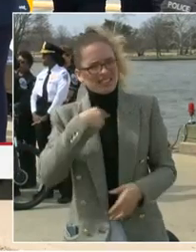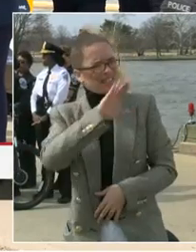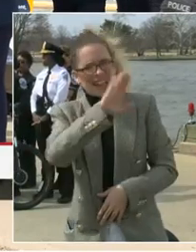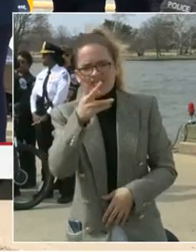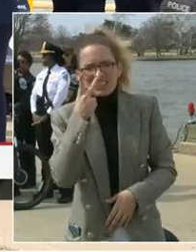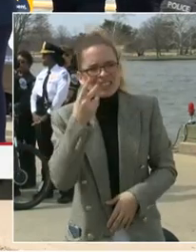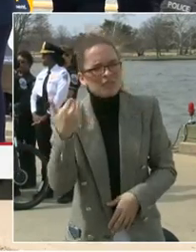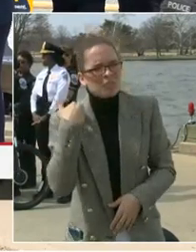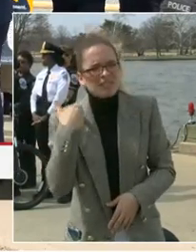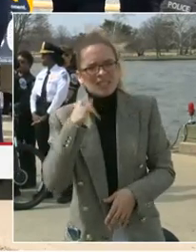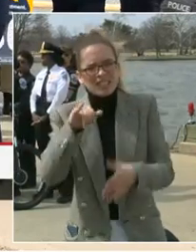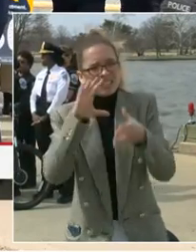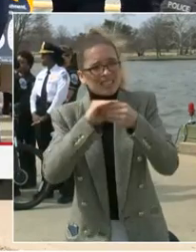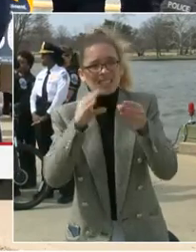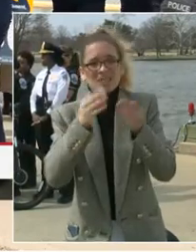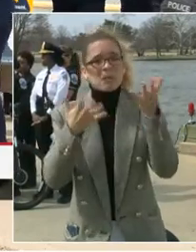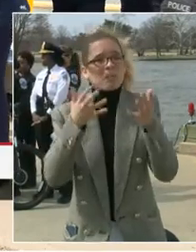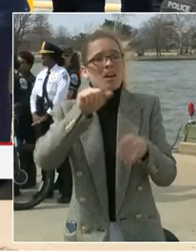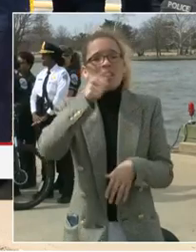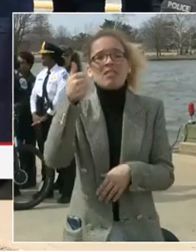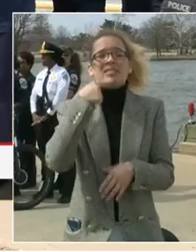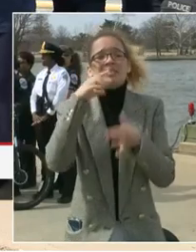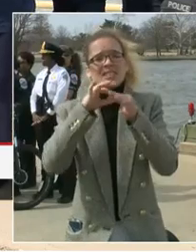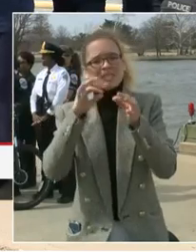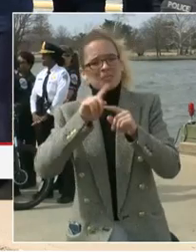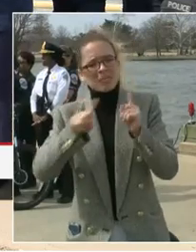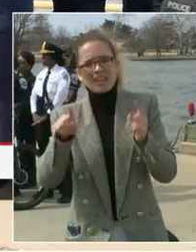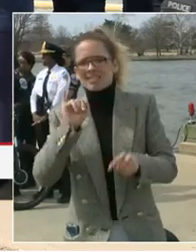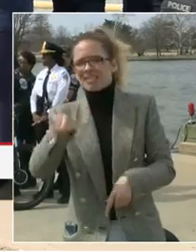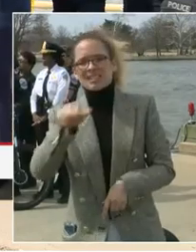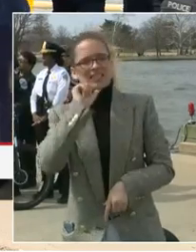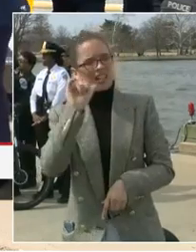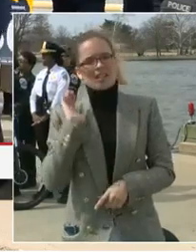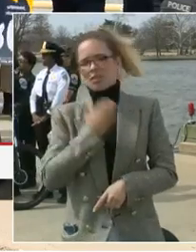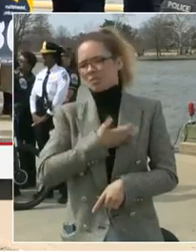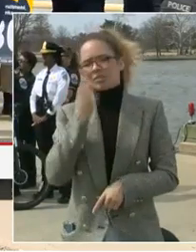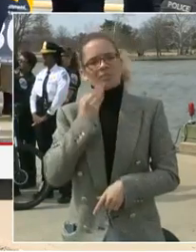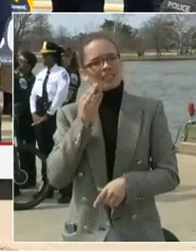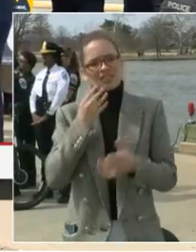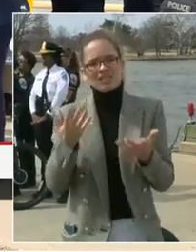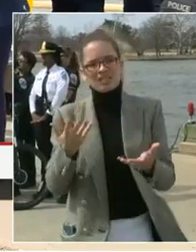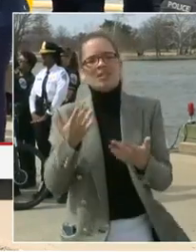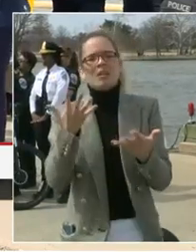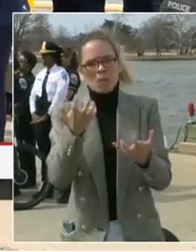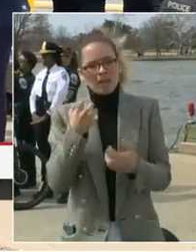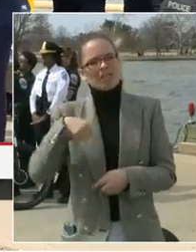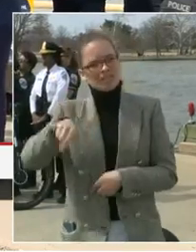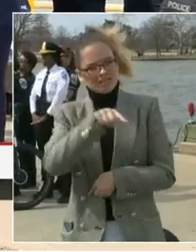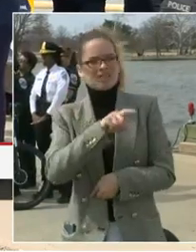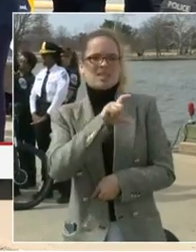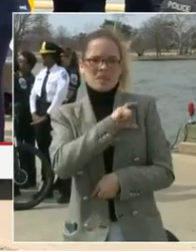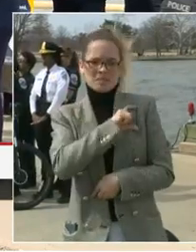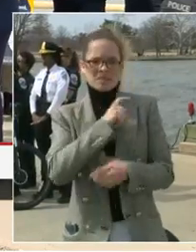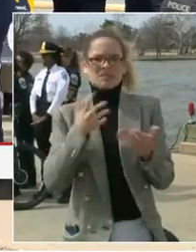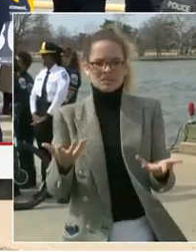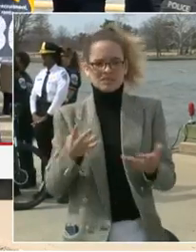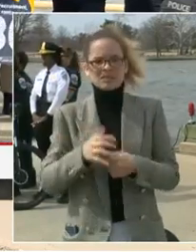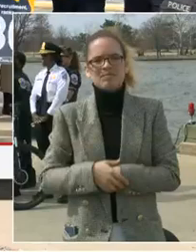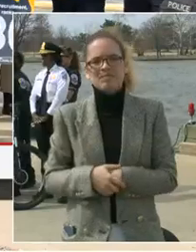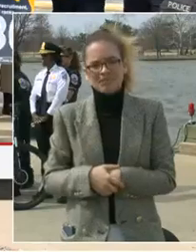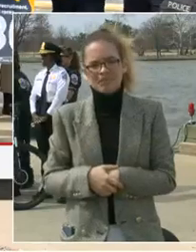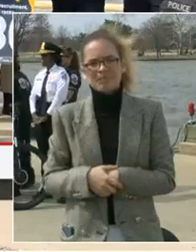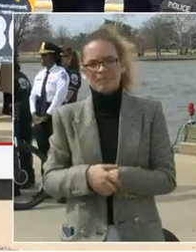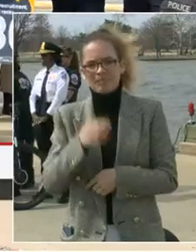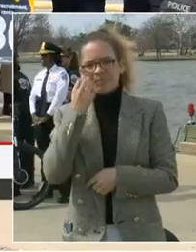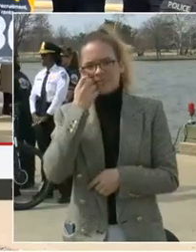Maybe others have experienced that, but it has not been my experience, Tom. Mark? I think this is actually for Mayor. Mayor, how many